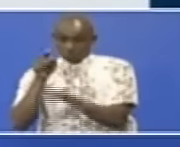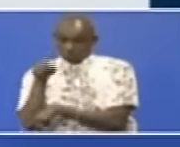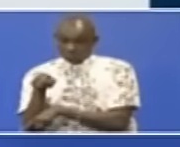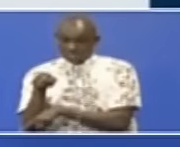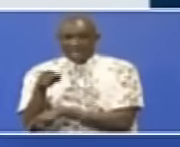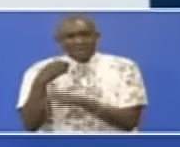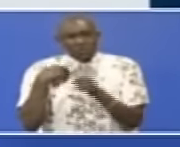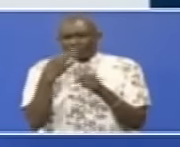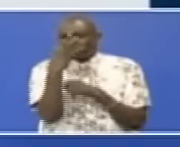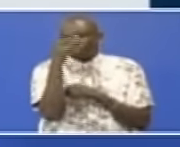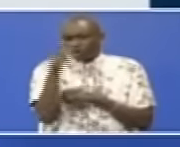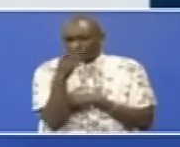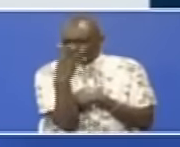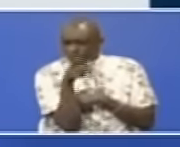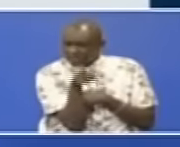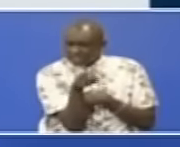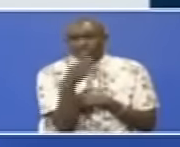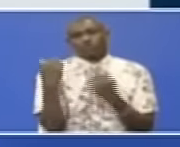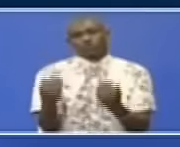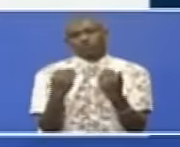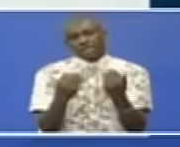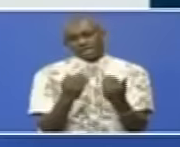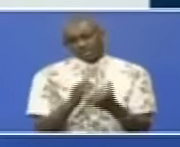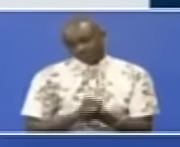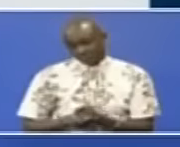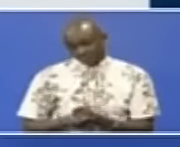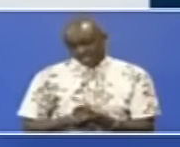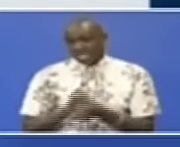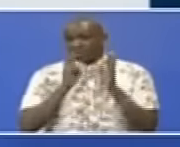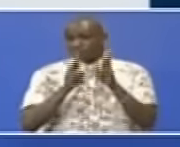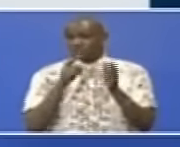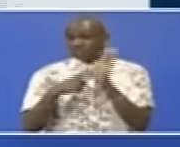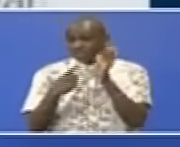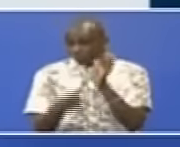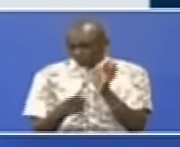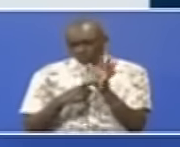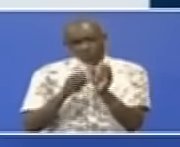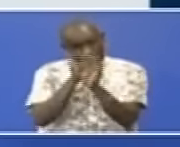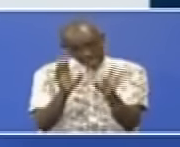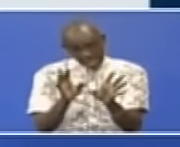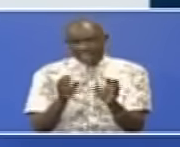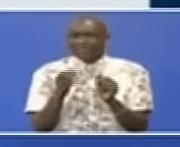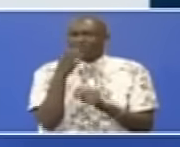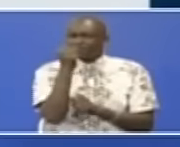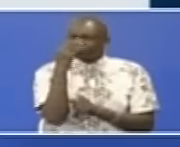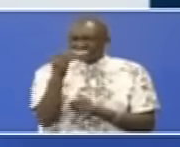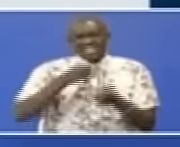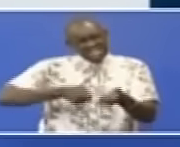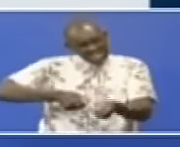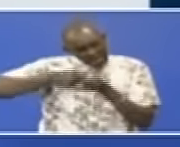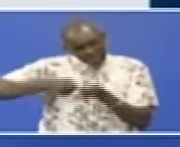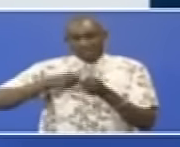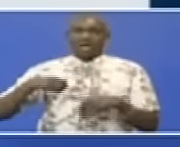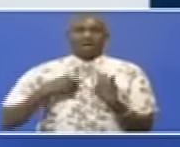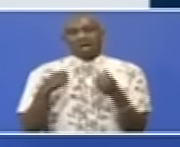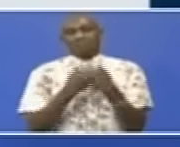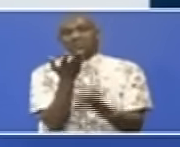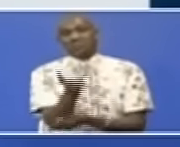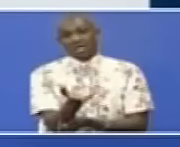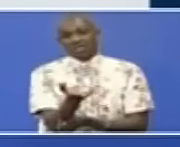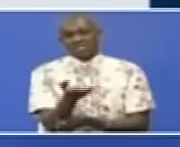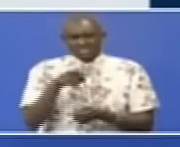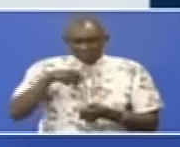more than three quarters of these being children. The report further indicates that 50 rape cases were reported, a